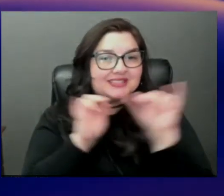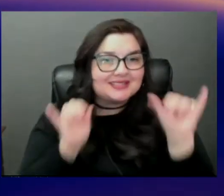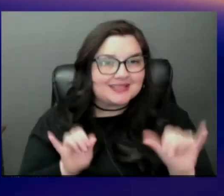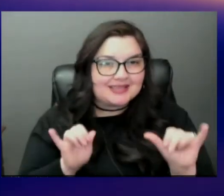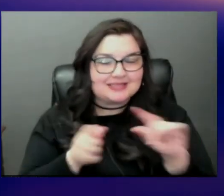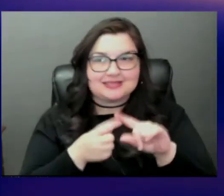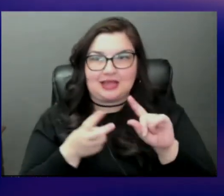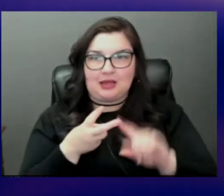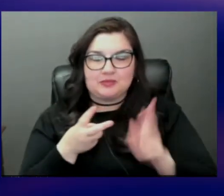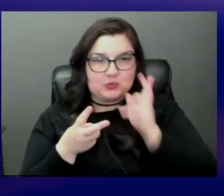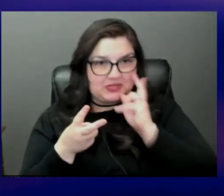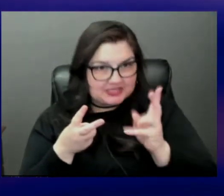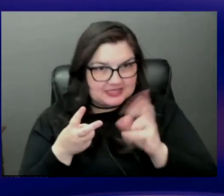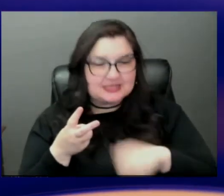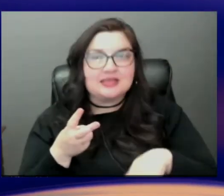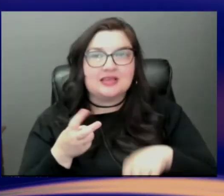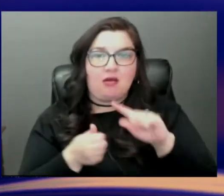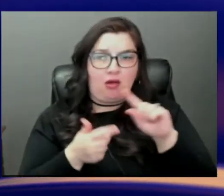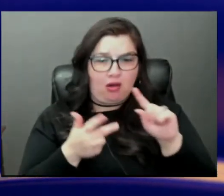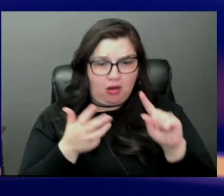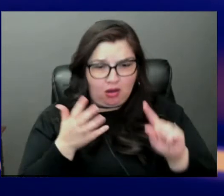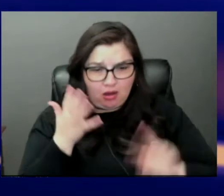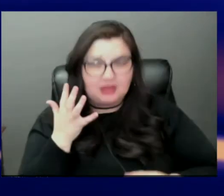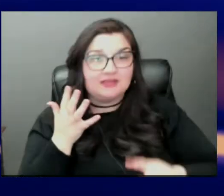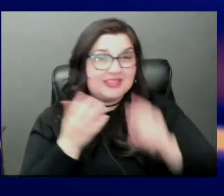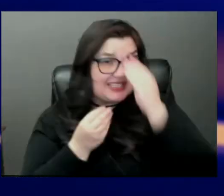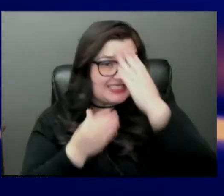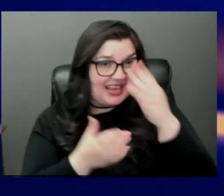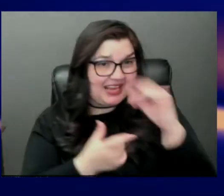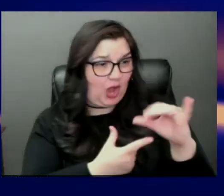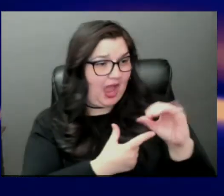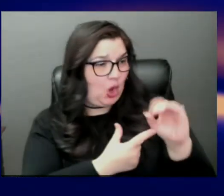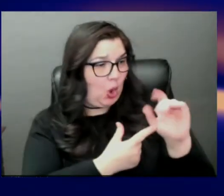that all of this data, IoT data, can then be